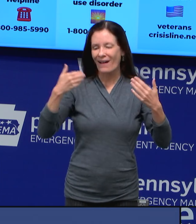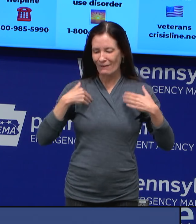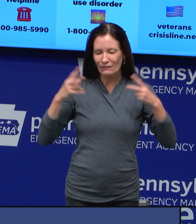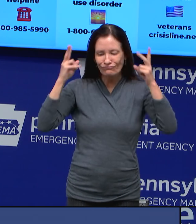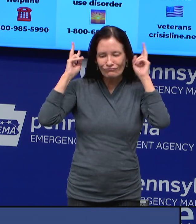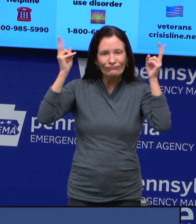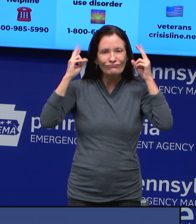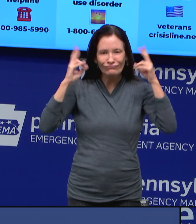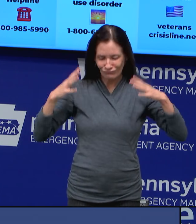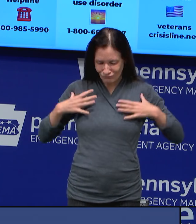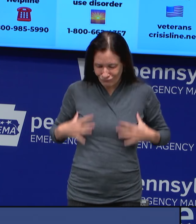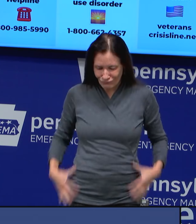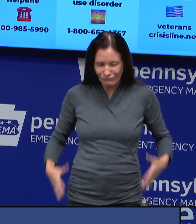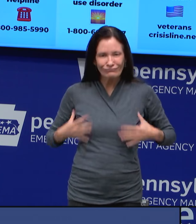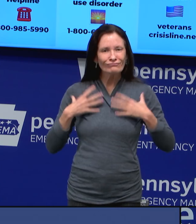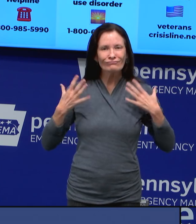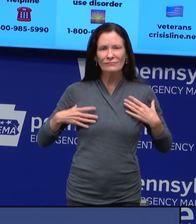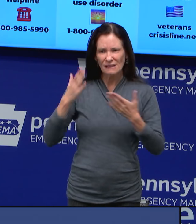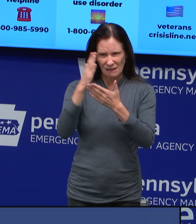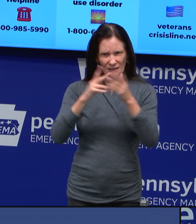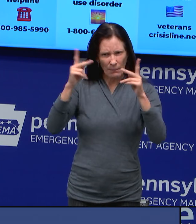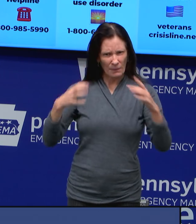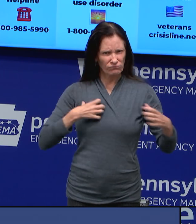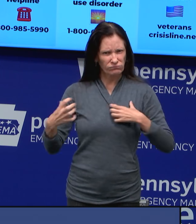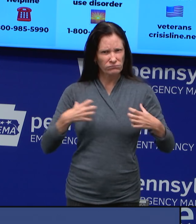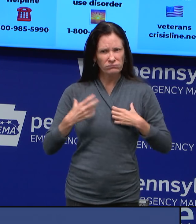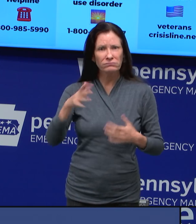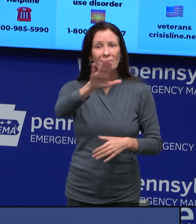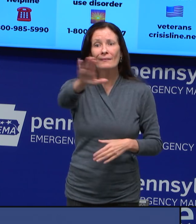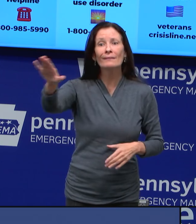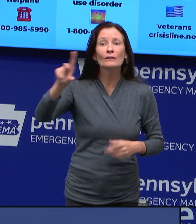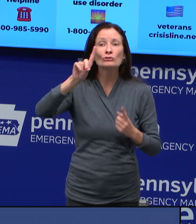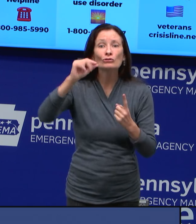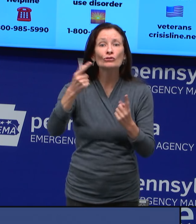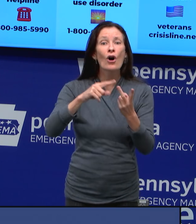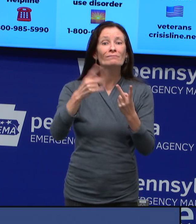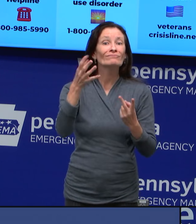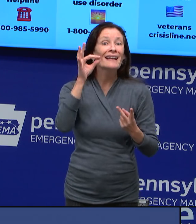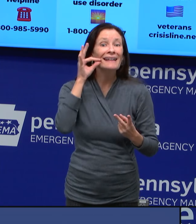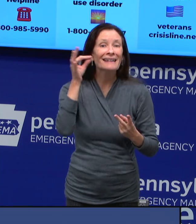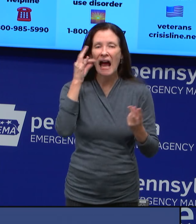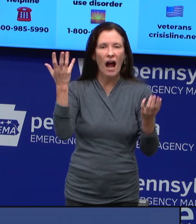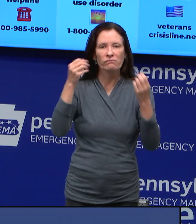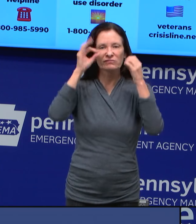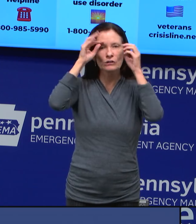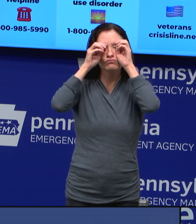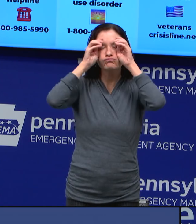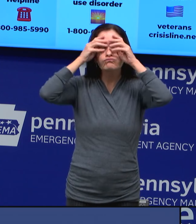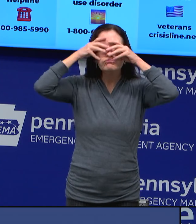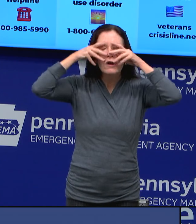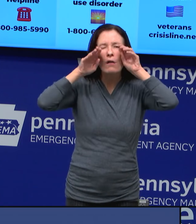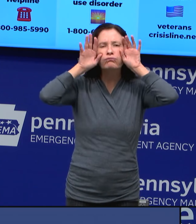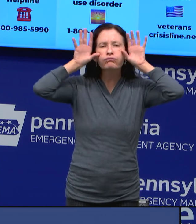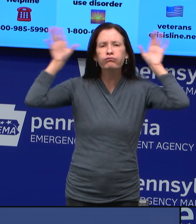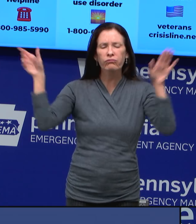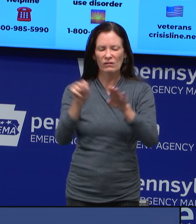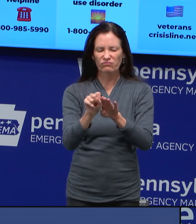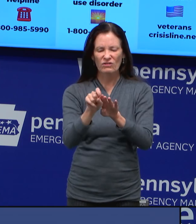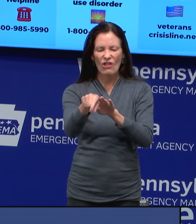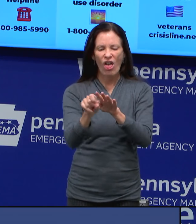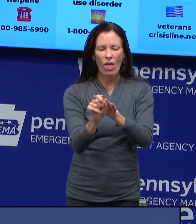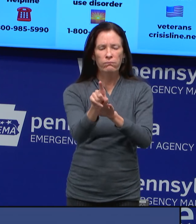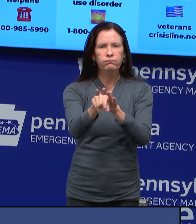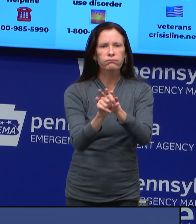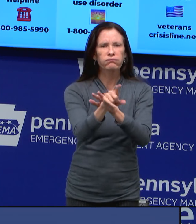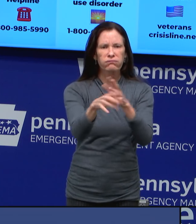causes skin irritations under those mats. Their faces are overgrown with hair that are now in their eyes and can cause eye